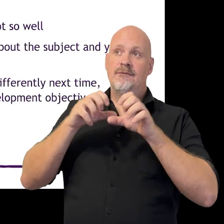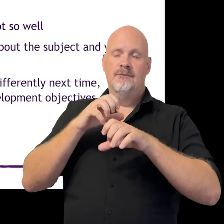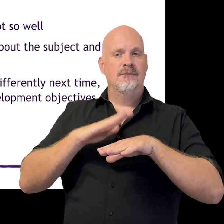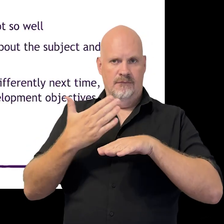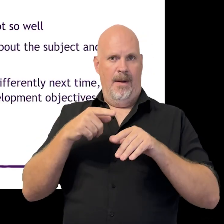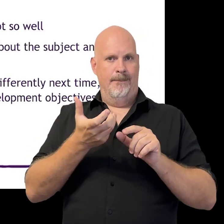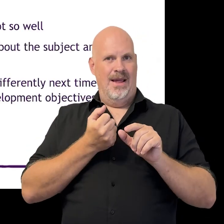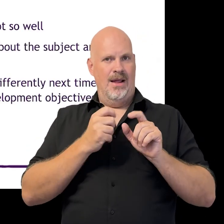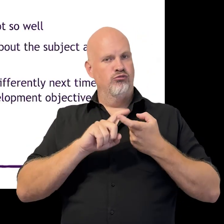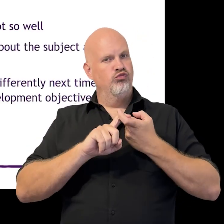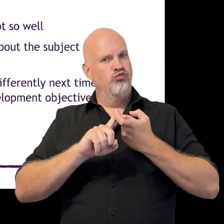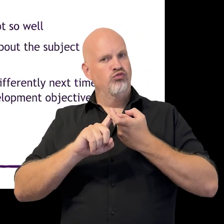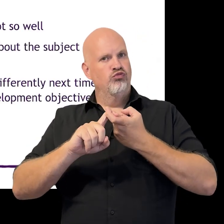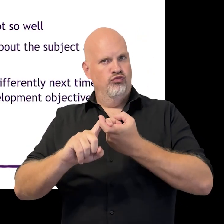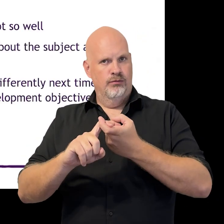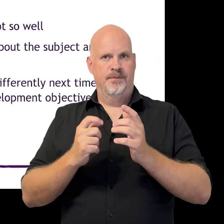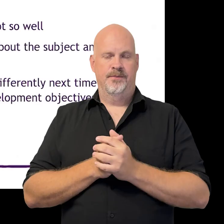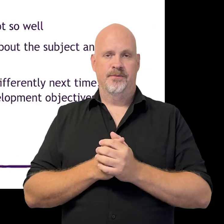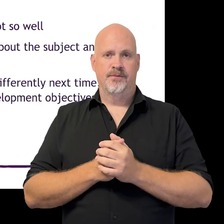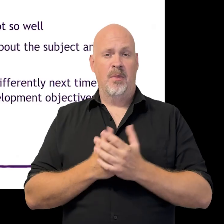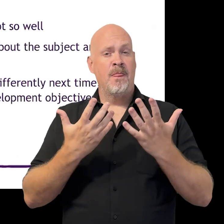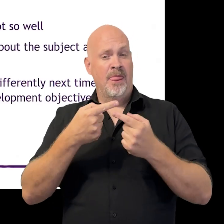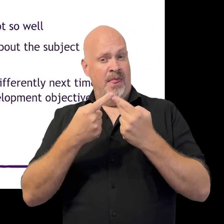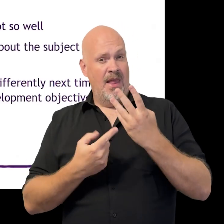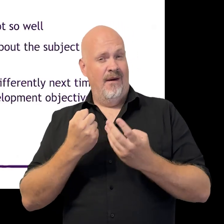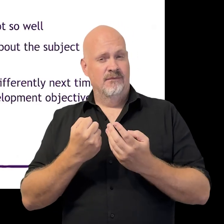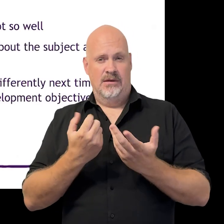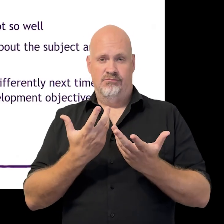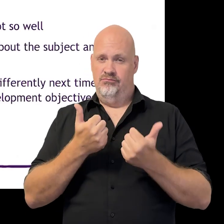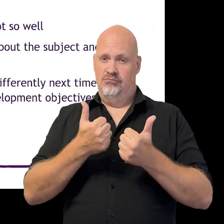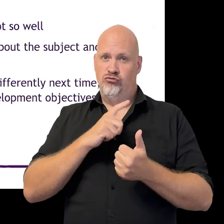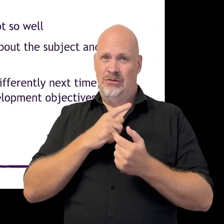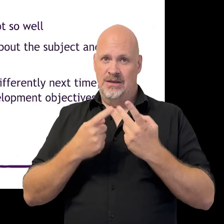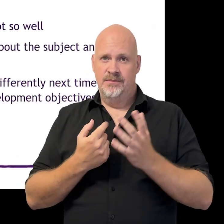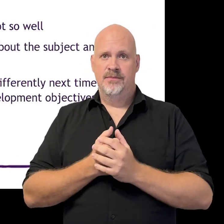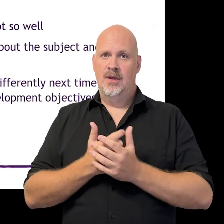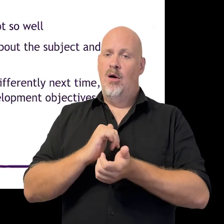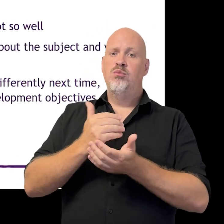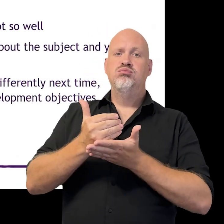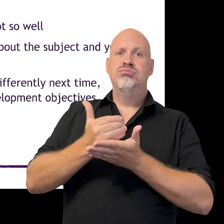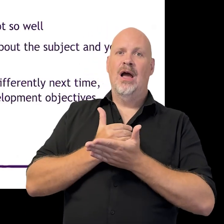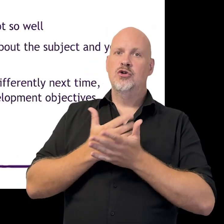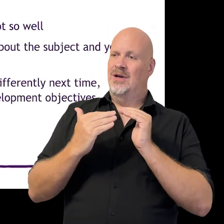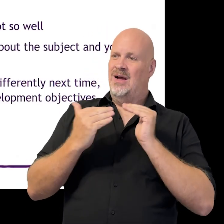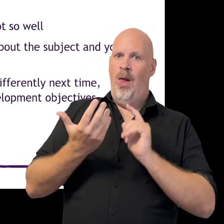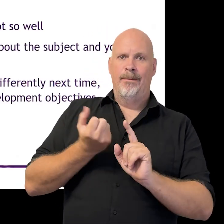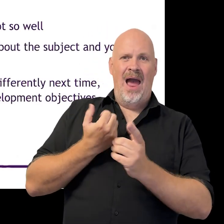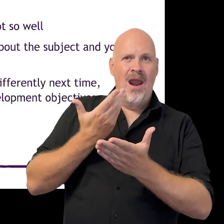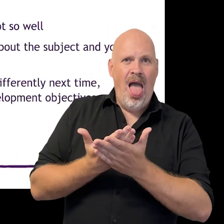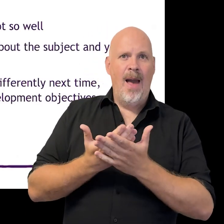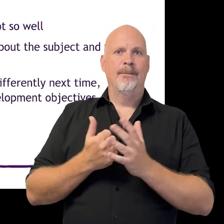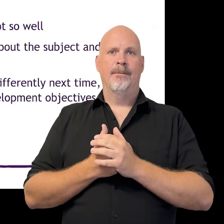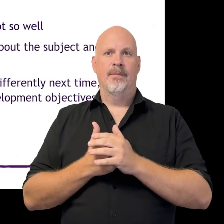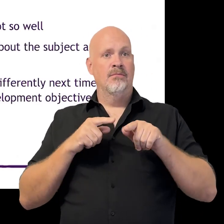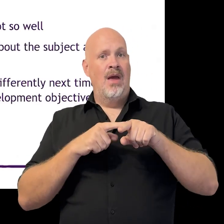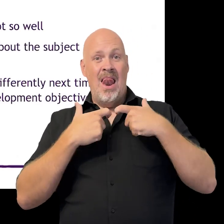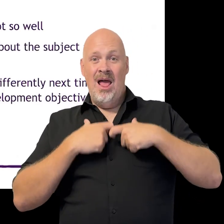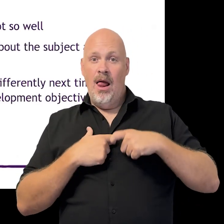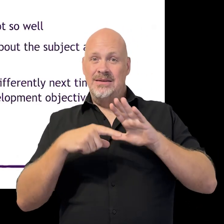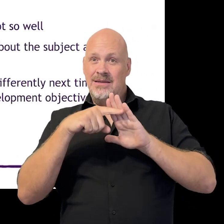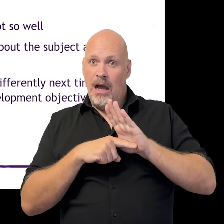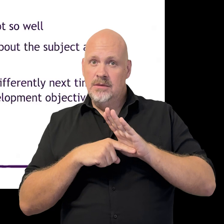weaknesses of that journey. What did you learn about the subject area? What did you learn about you as a